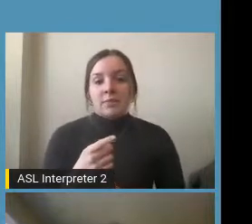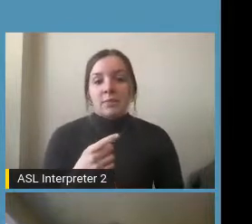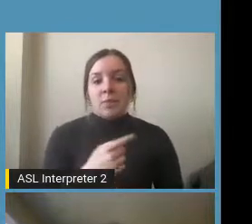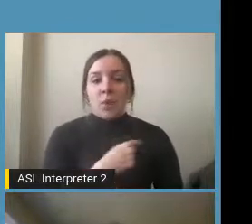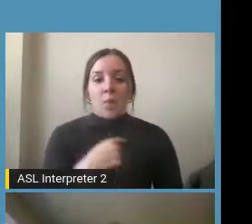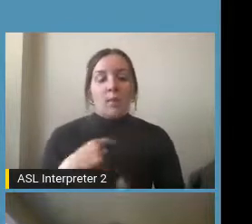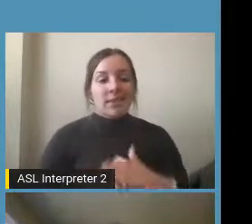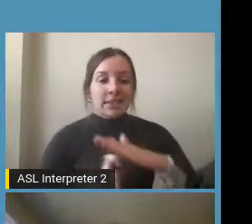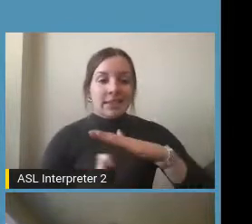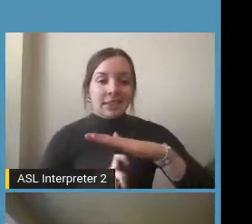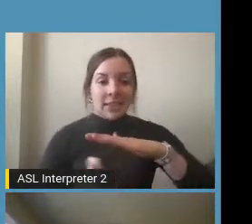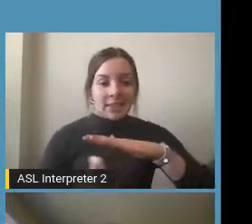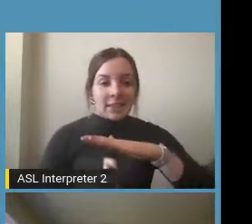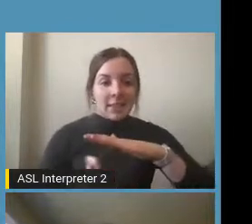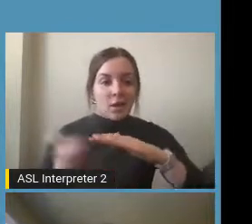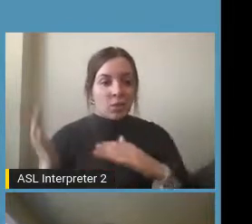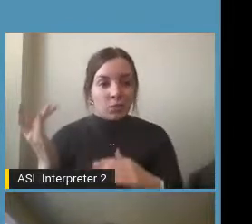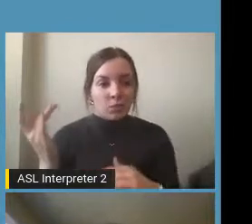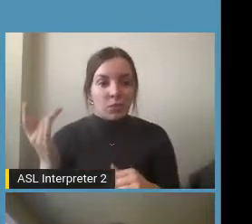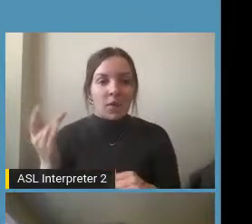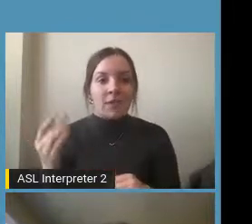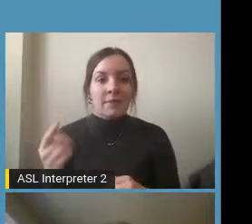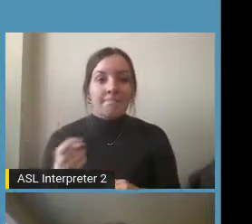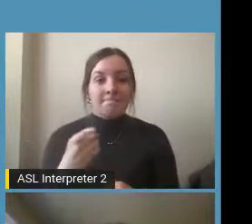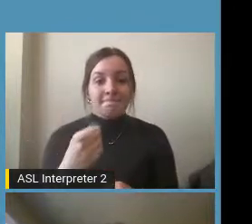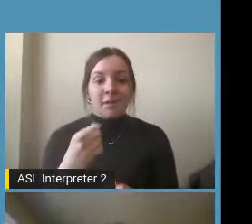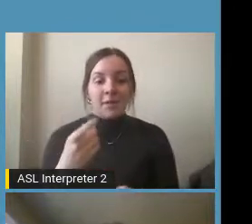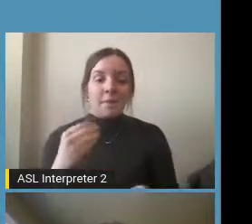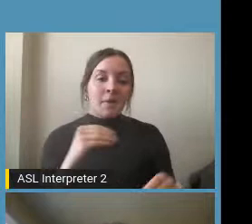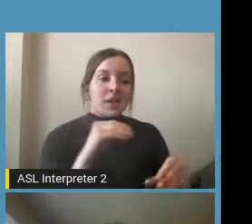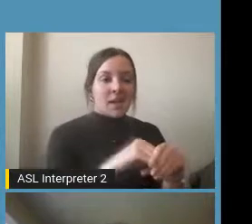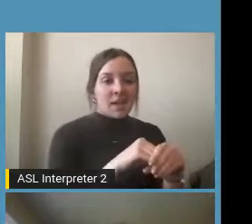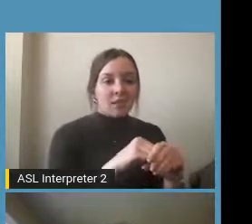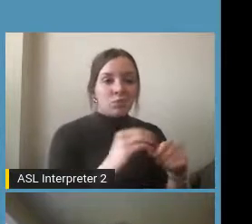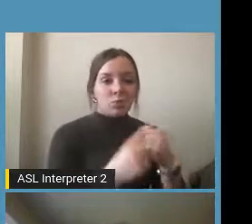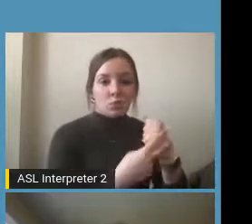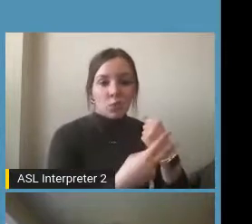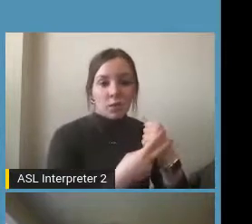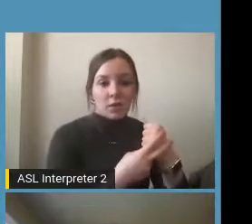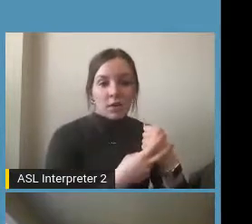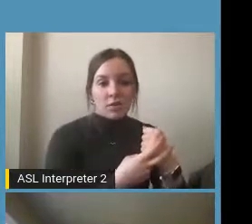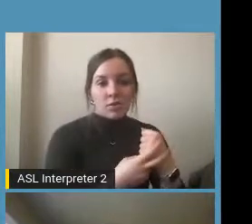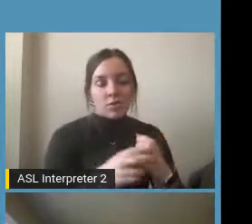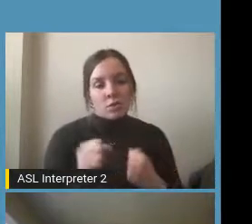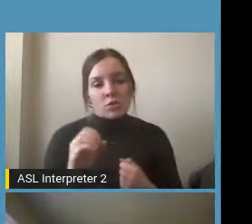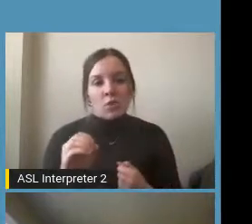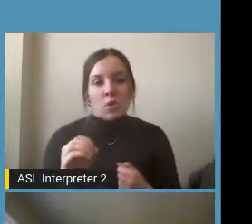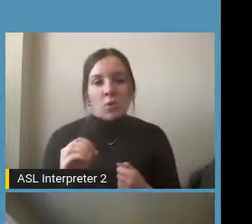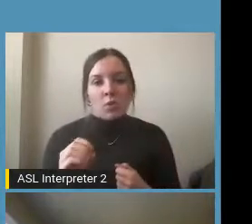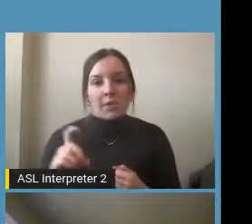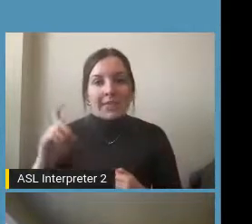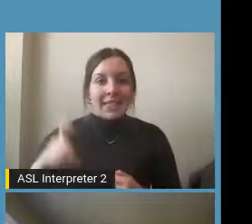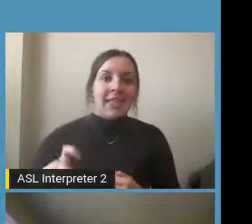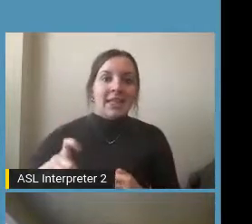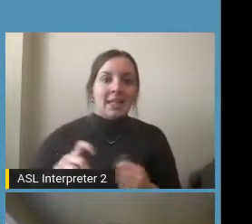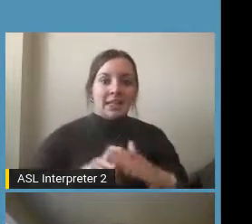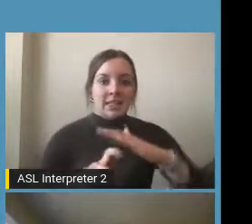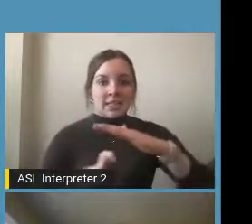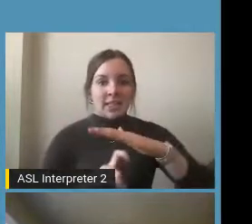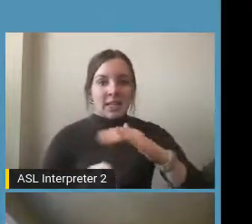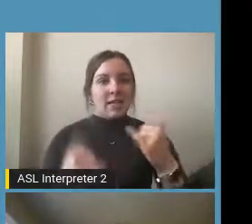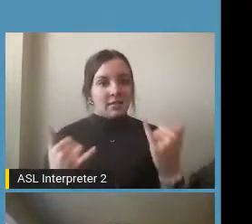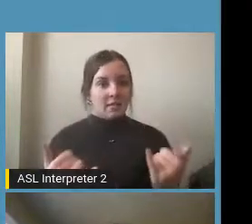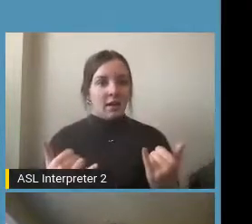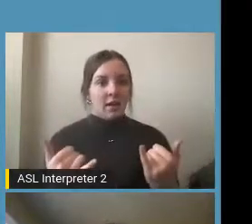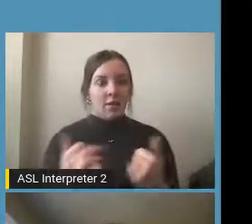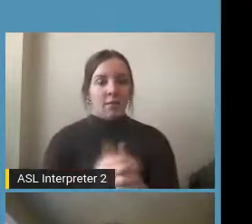back into storage, and no one knew when it was going to come back. It was very difficult to assemble. And while they had it out in public, they wanted to document